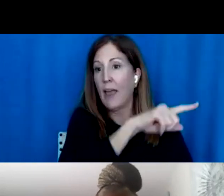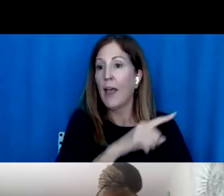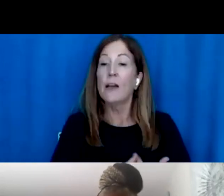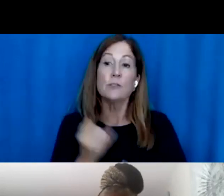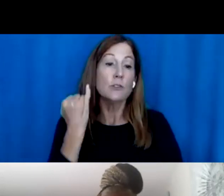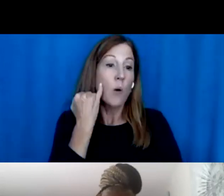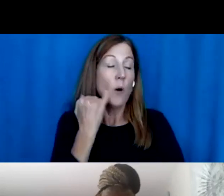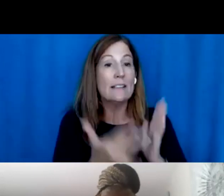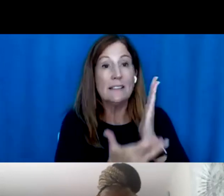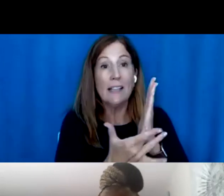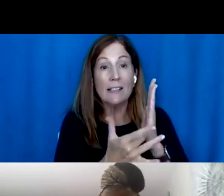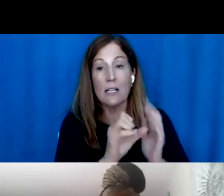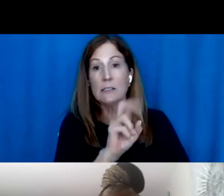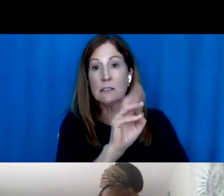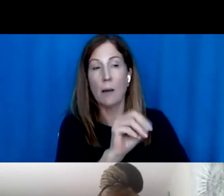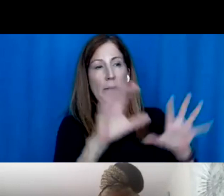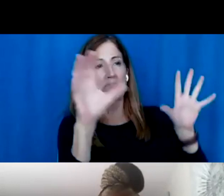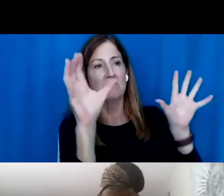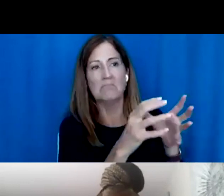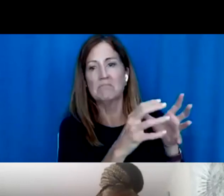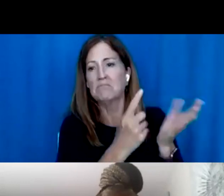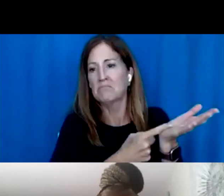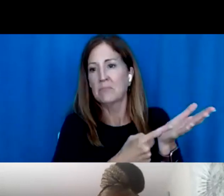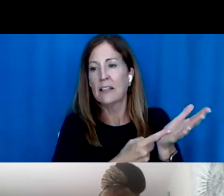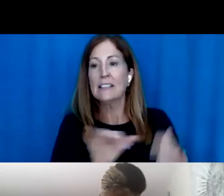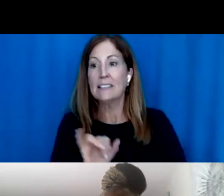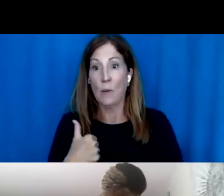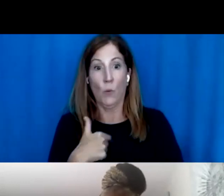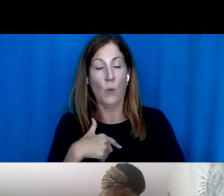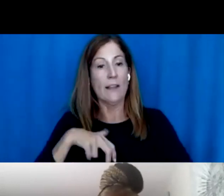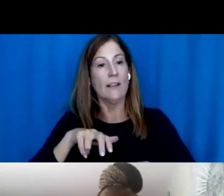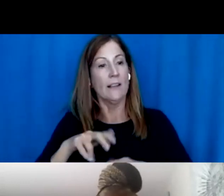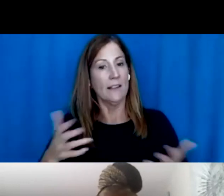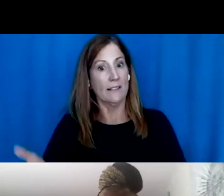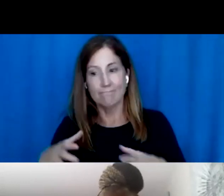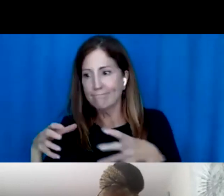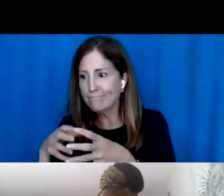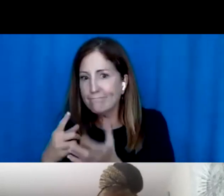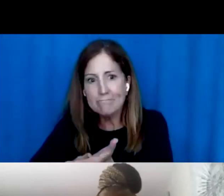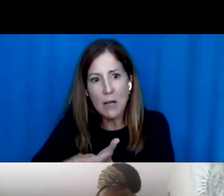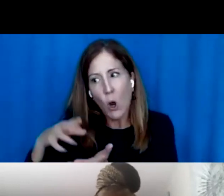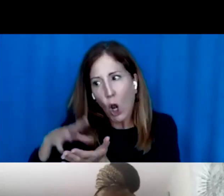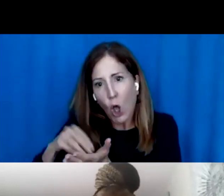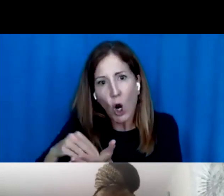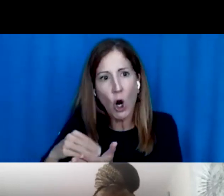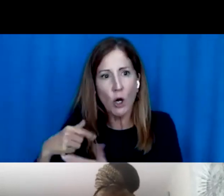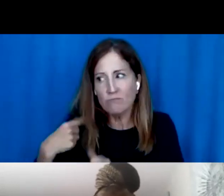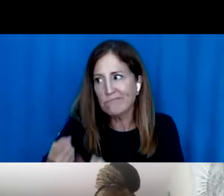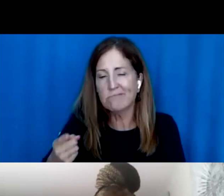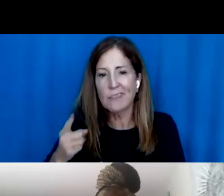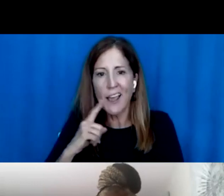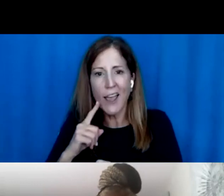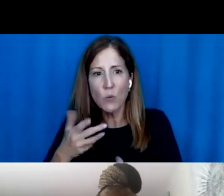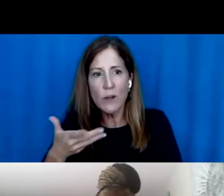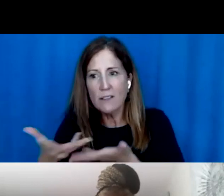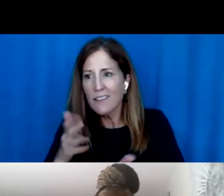things like that, just like we sit at the table and talk about all the interesting things that we have learned and make these connections